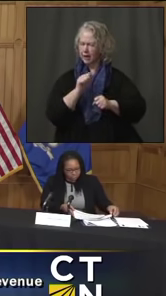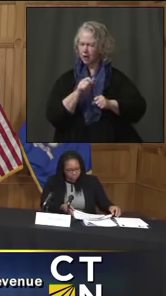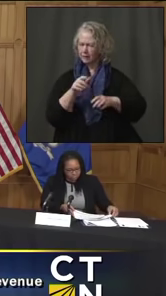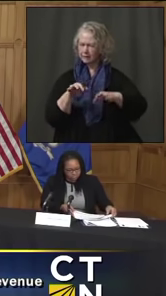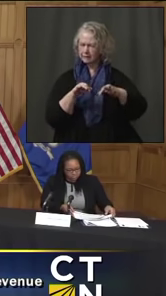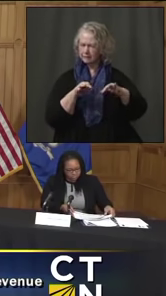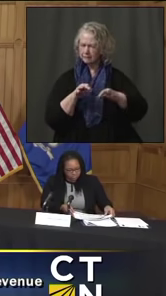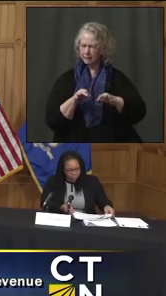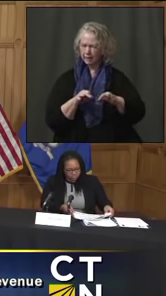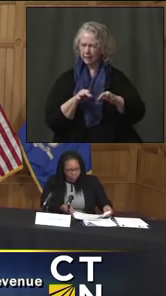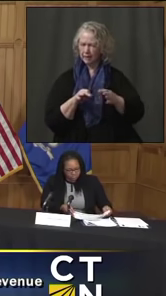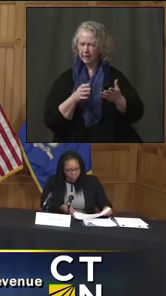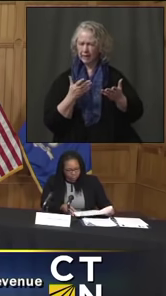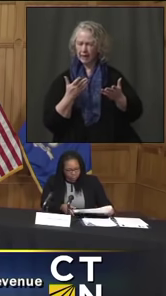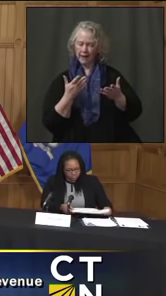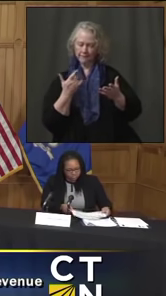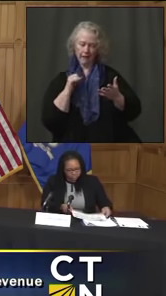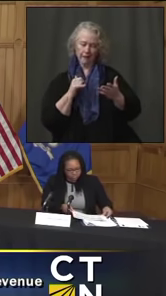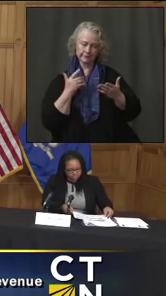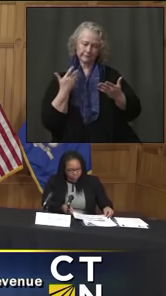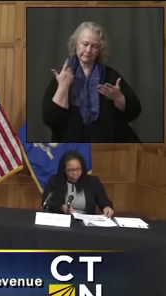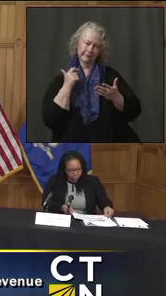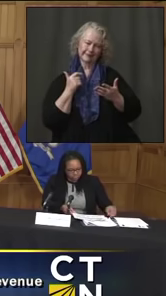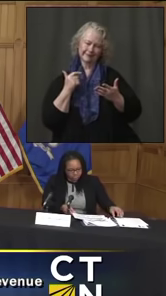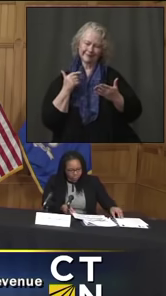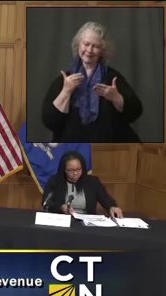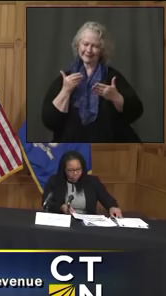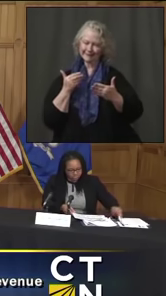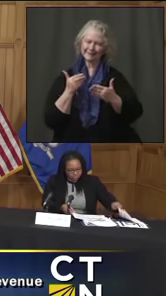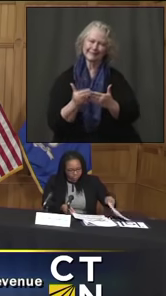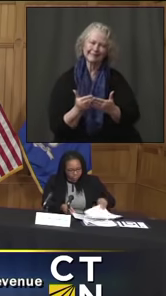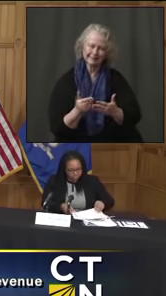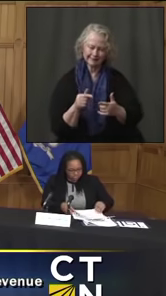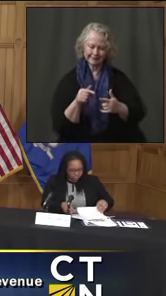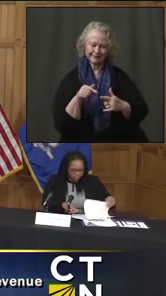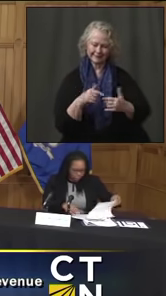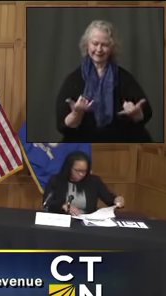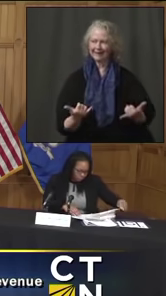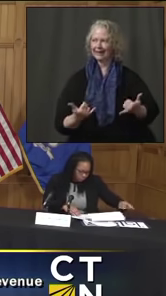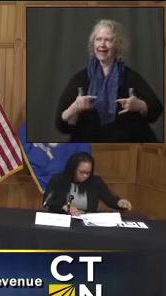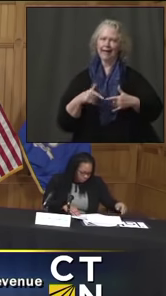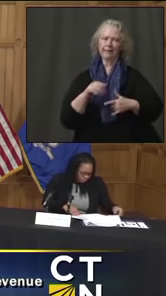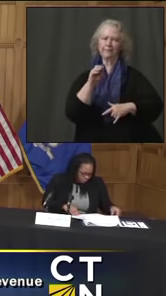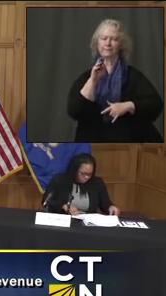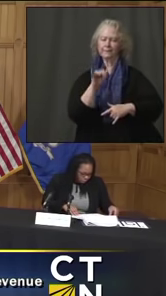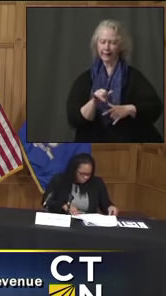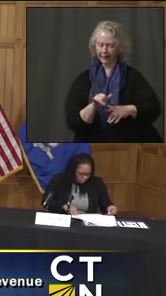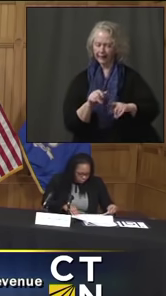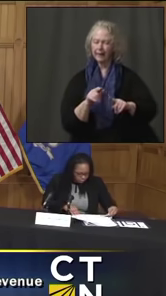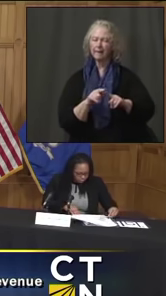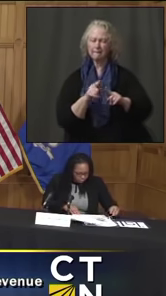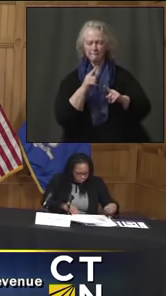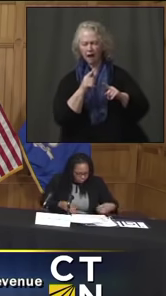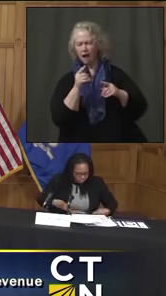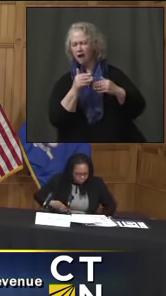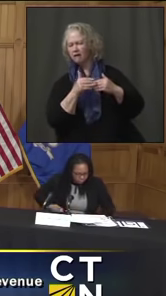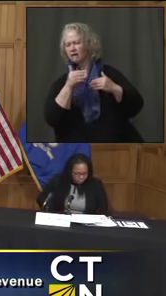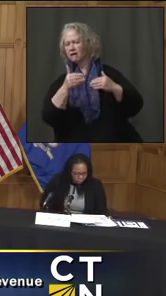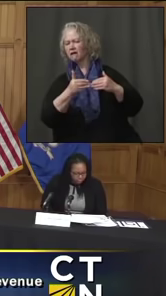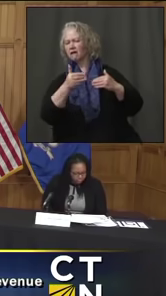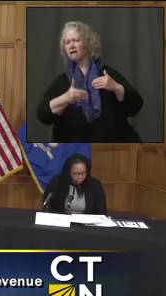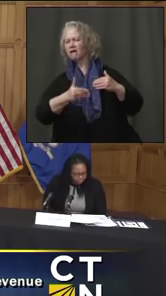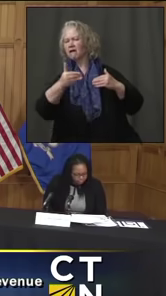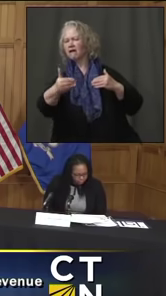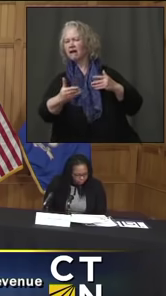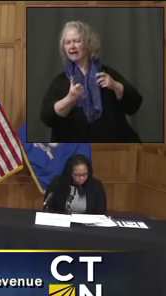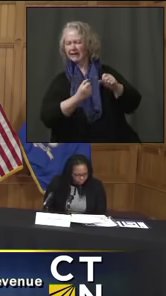that. I guess we're too deep into the year. But also, could you talk about going forward? You do have in multiple years,